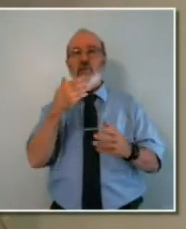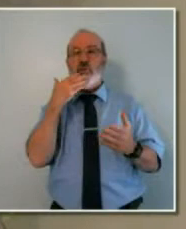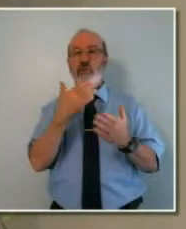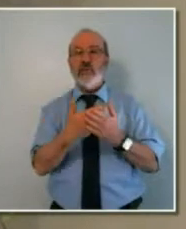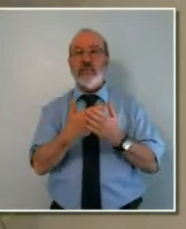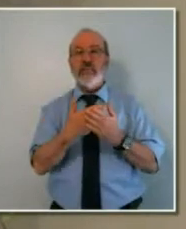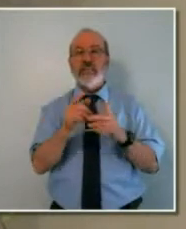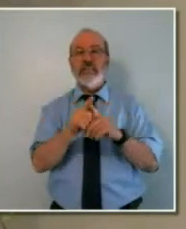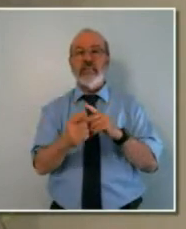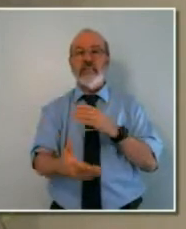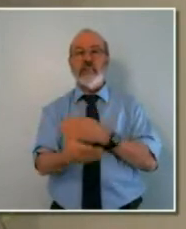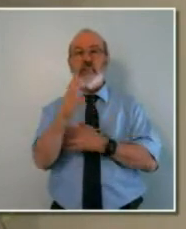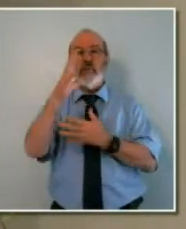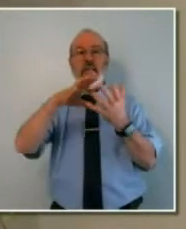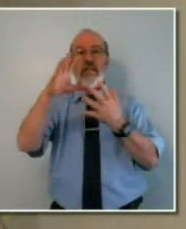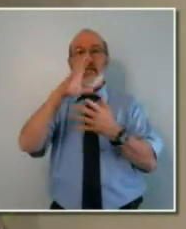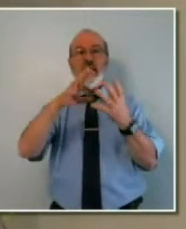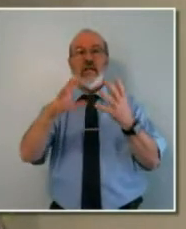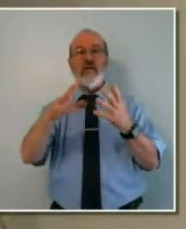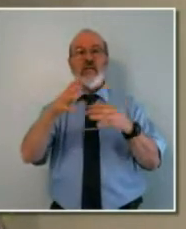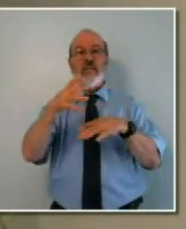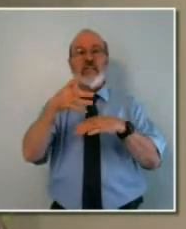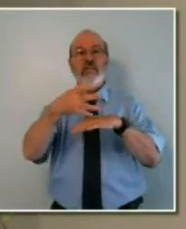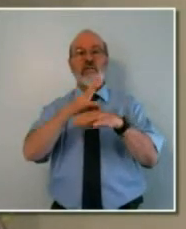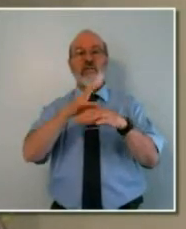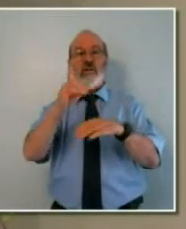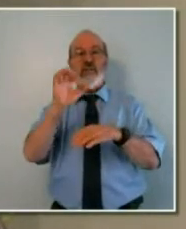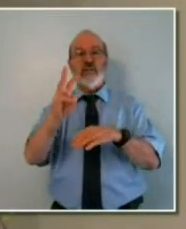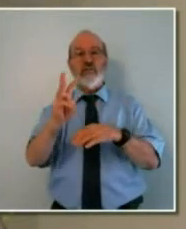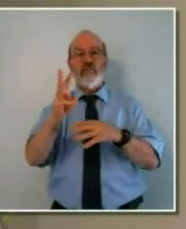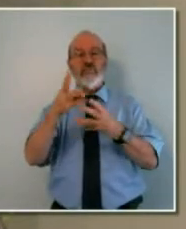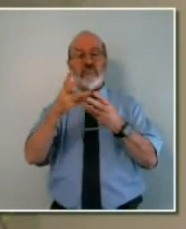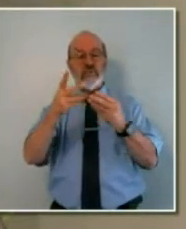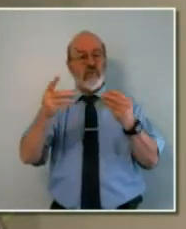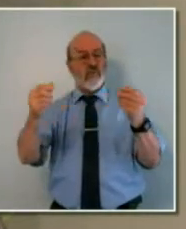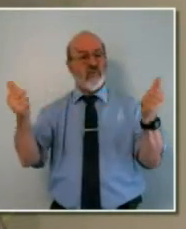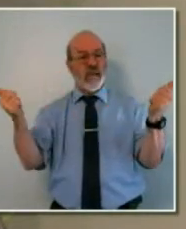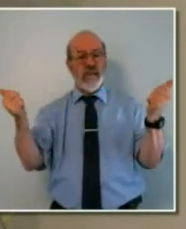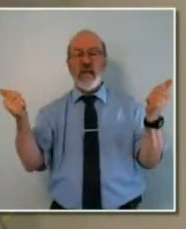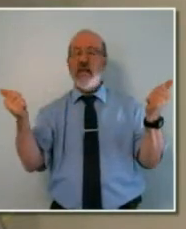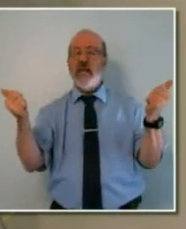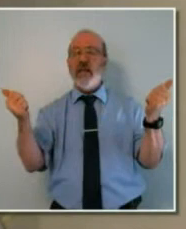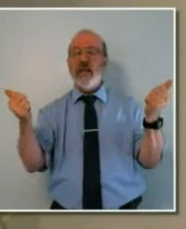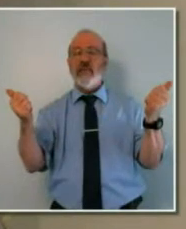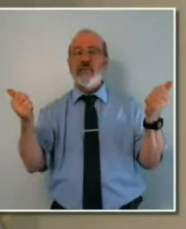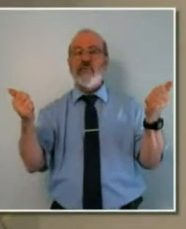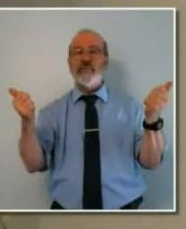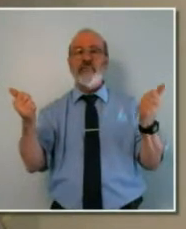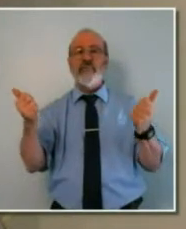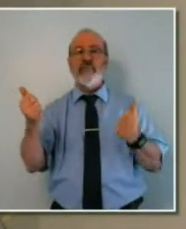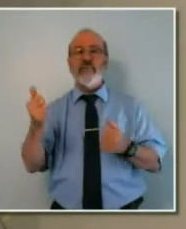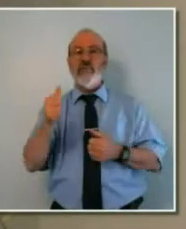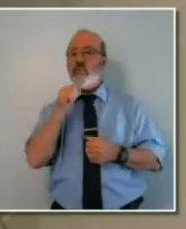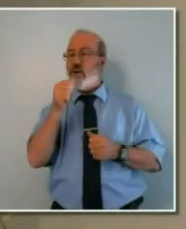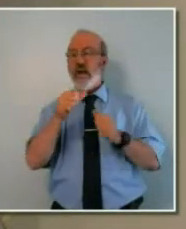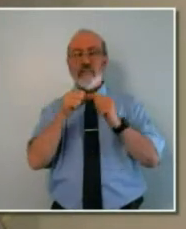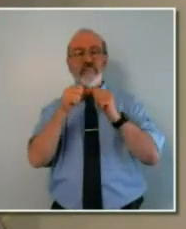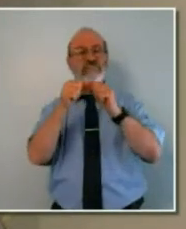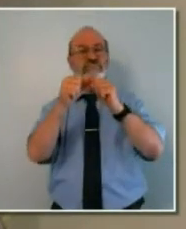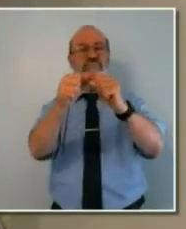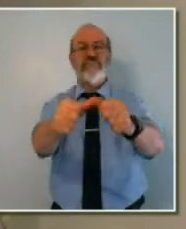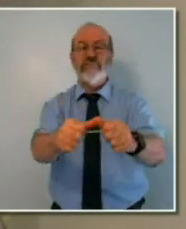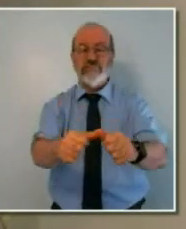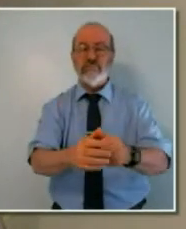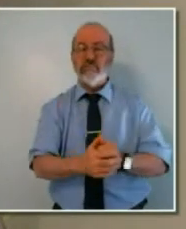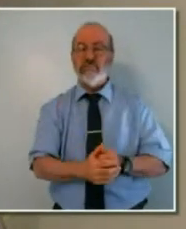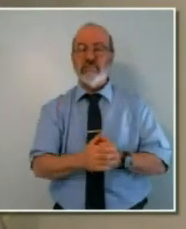morning cloud, and as the early dew, it goeth away. We're not persevering. So the